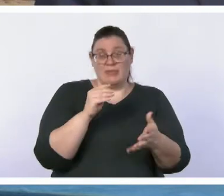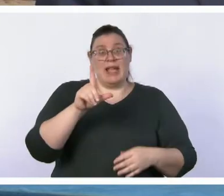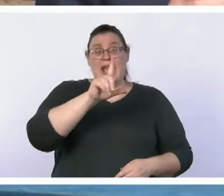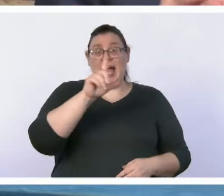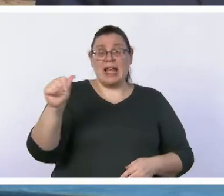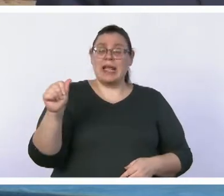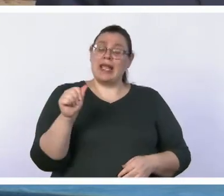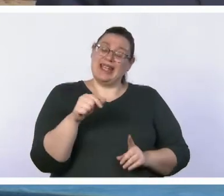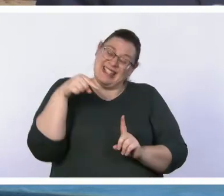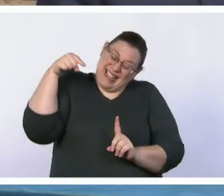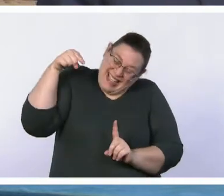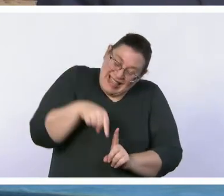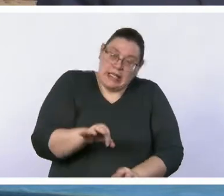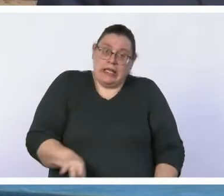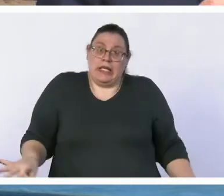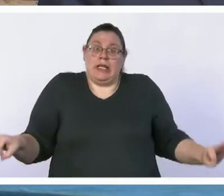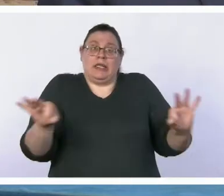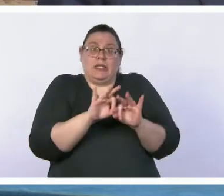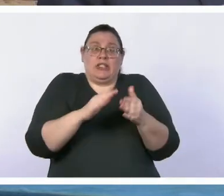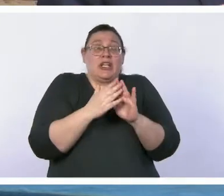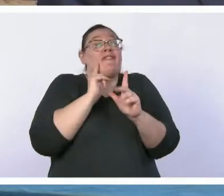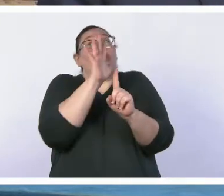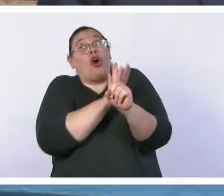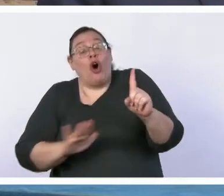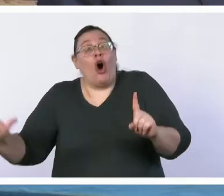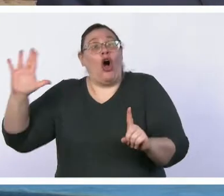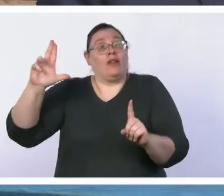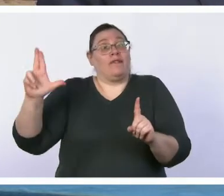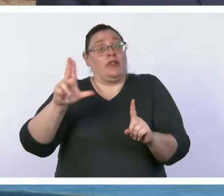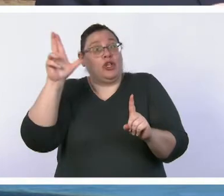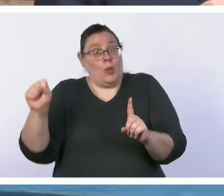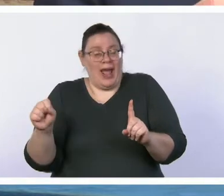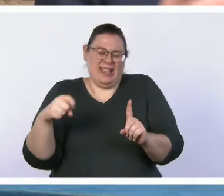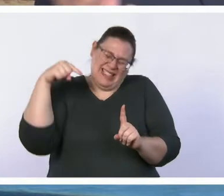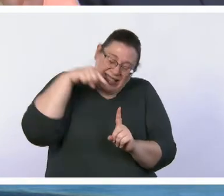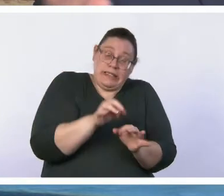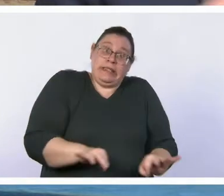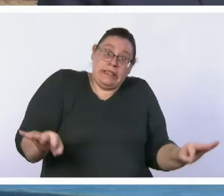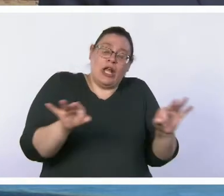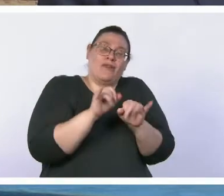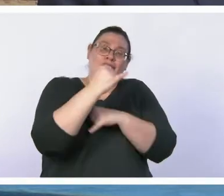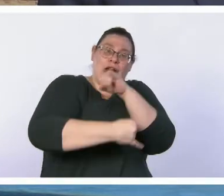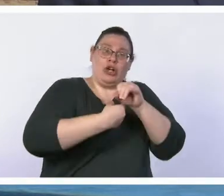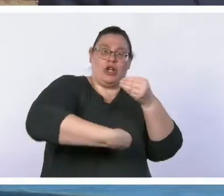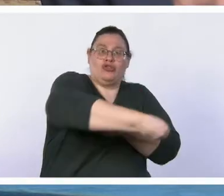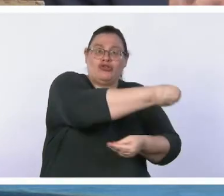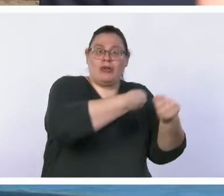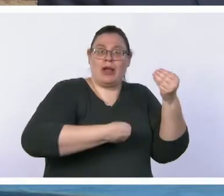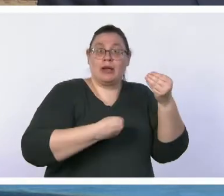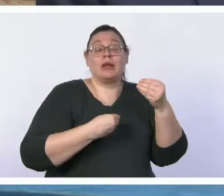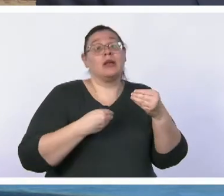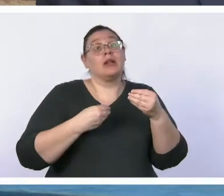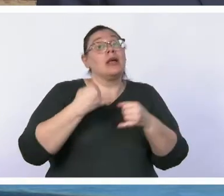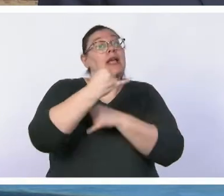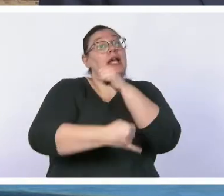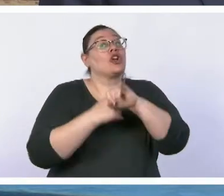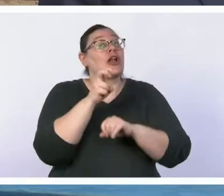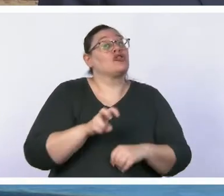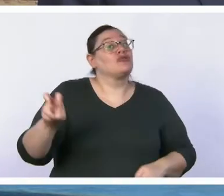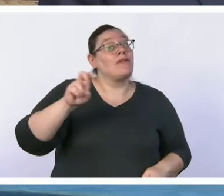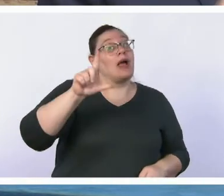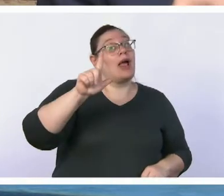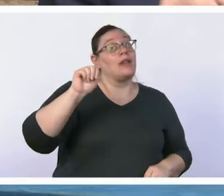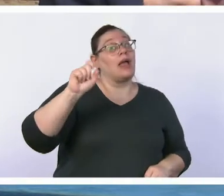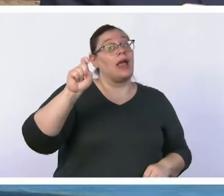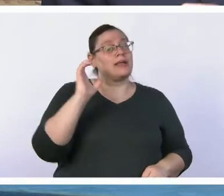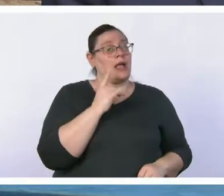the essential city in America for international trade. When it comes to international travel, LAX has